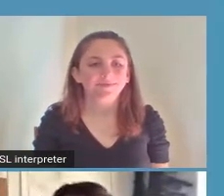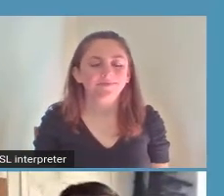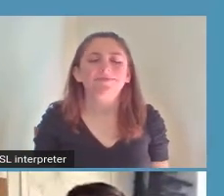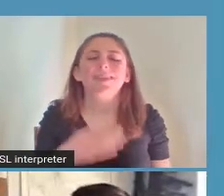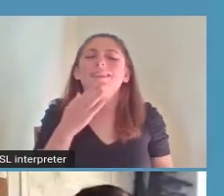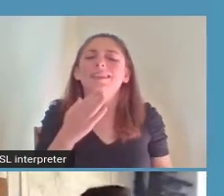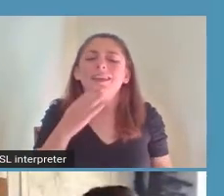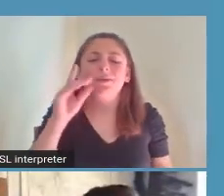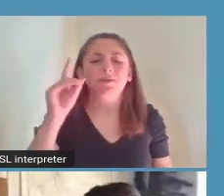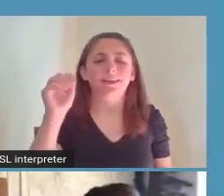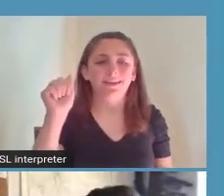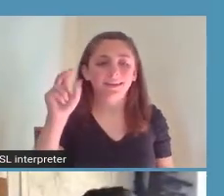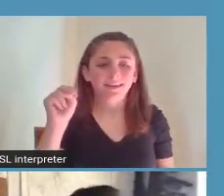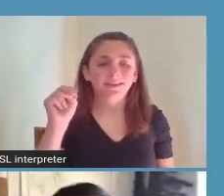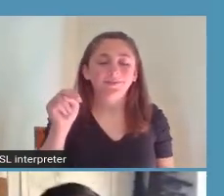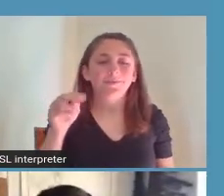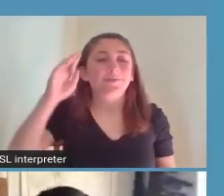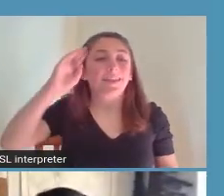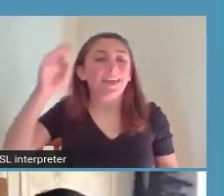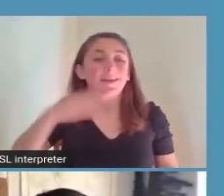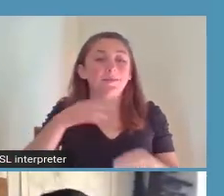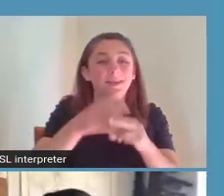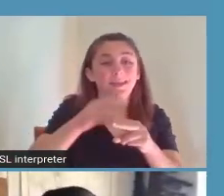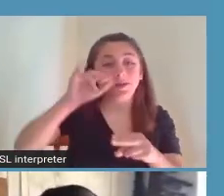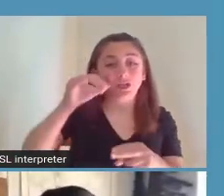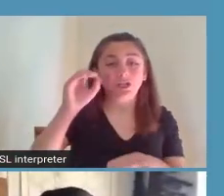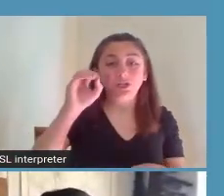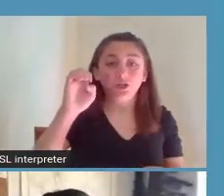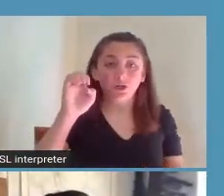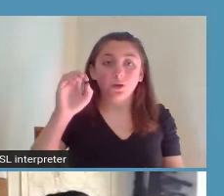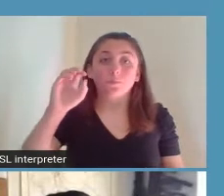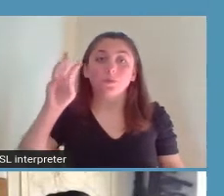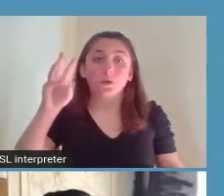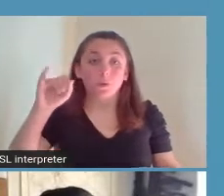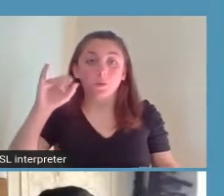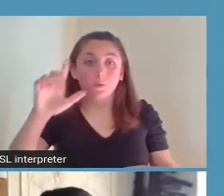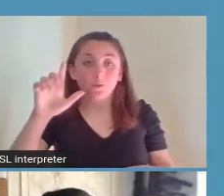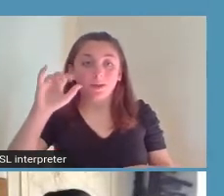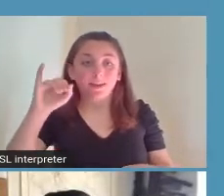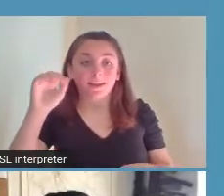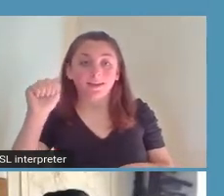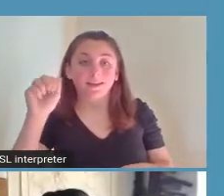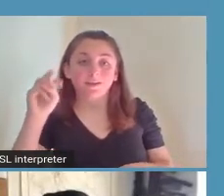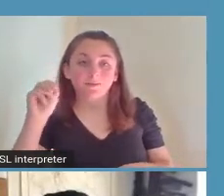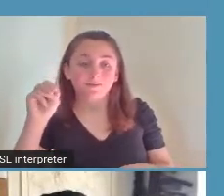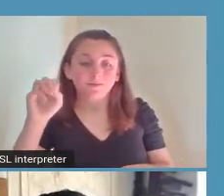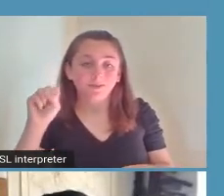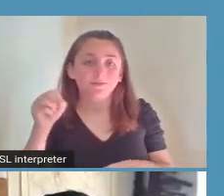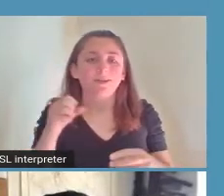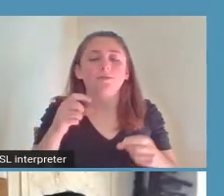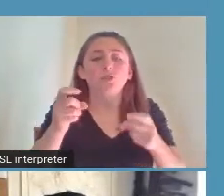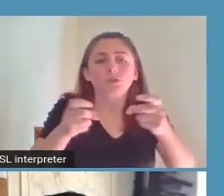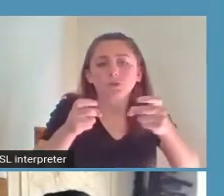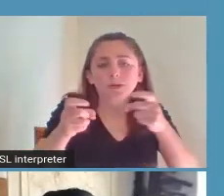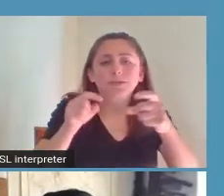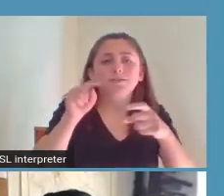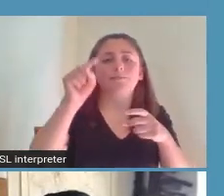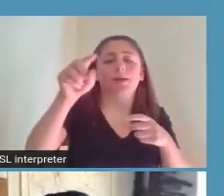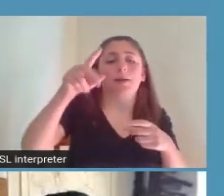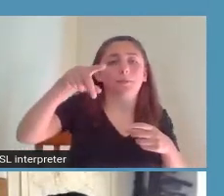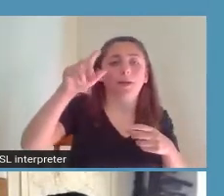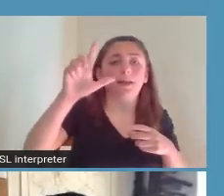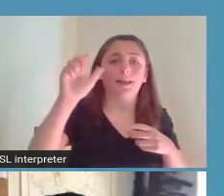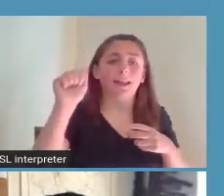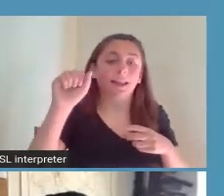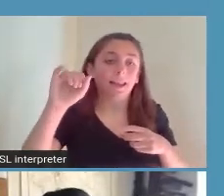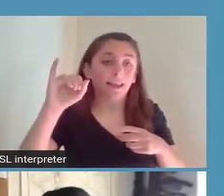Thank you, Dan. Hi, my name is Joe Williams. I am a director of Native American programs here at the Plains Art Museum here in Fargo, North